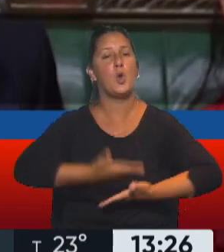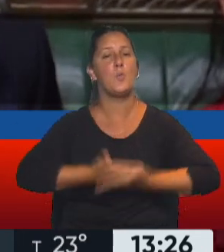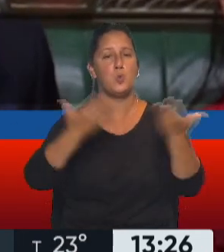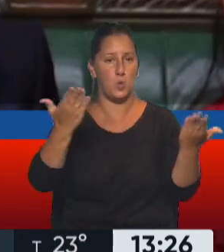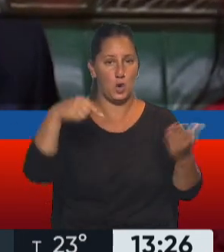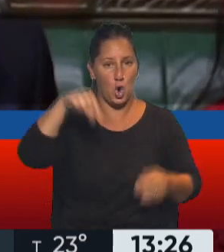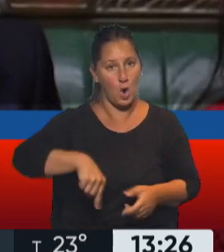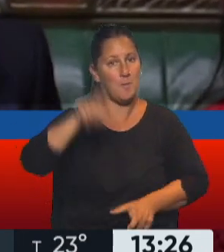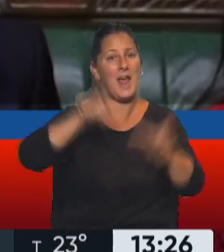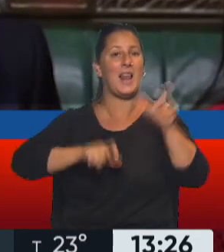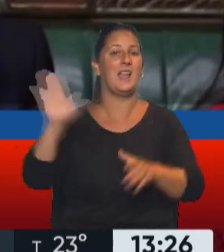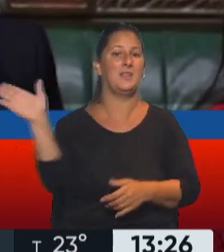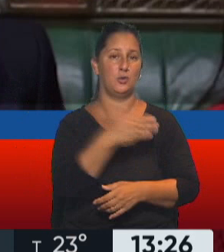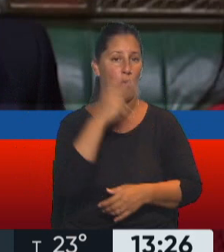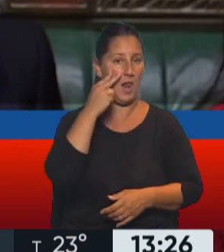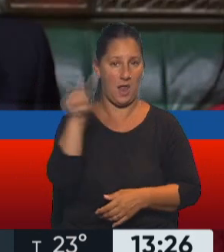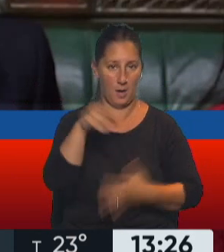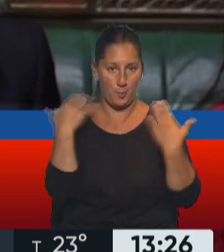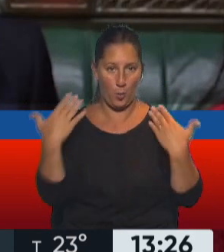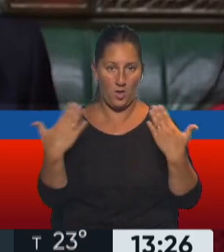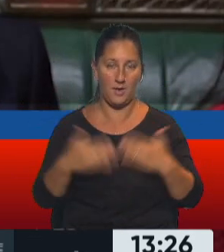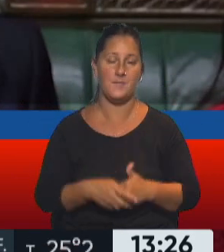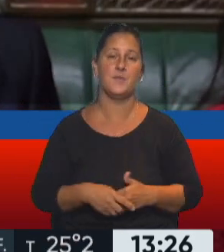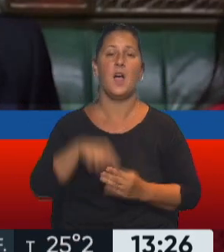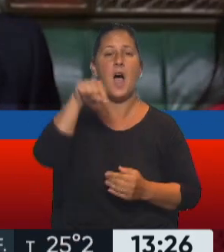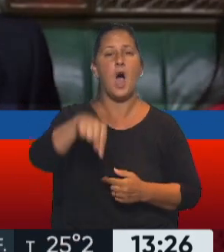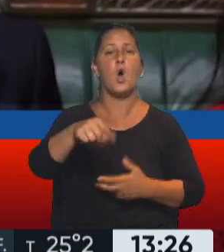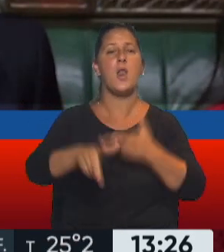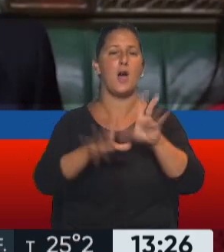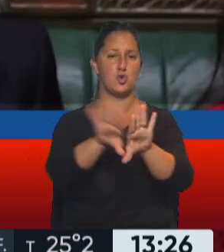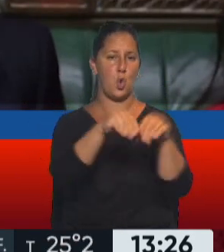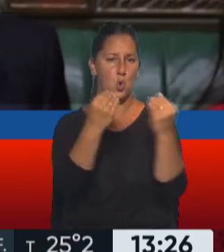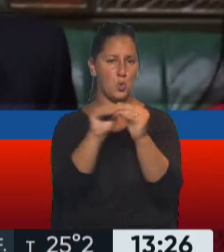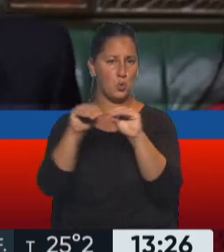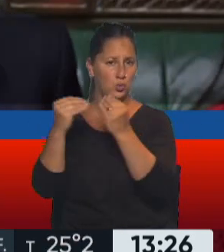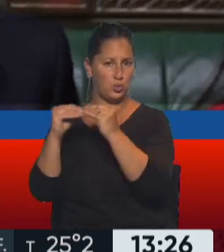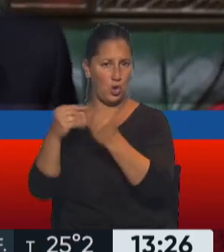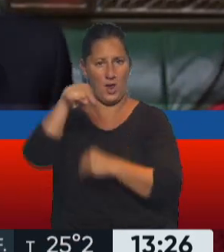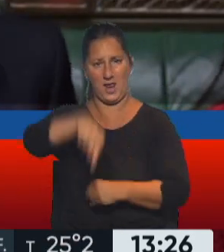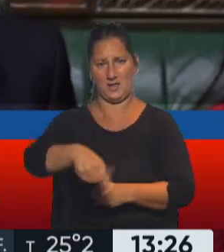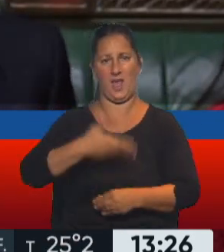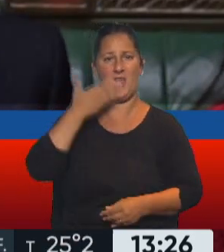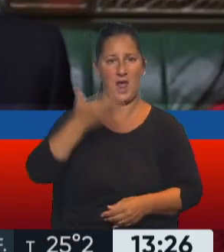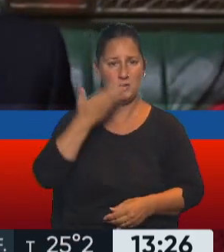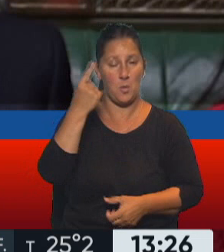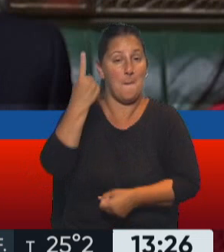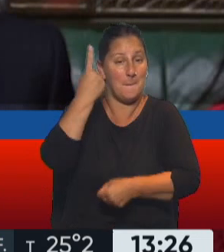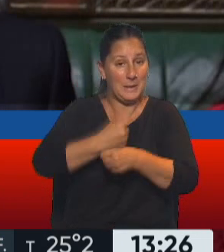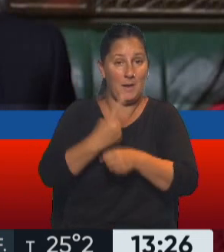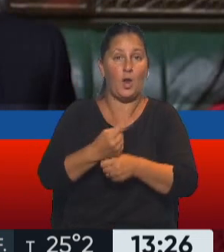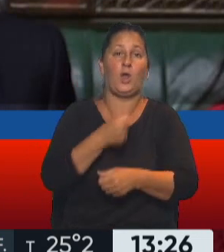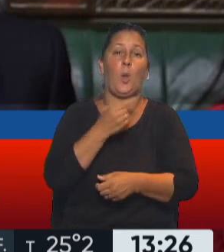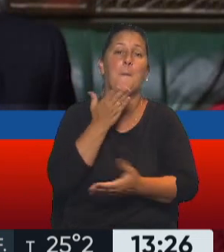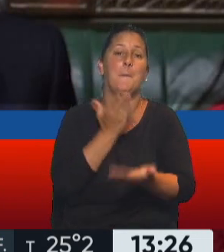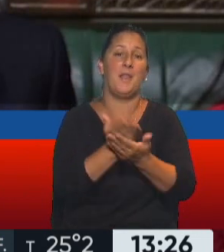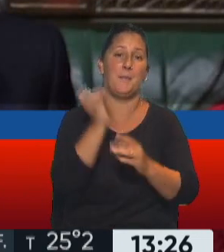for everyone to read. I will address its findings in this statement, but firstly, I want to say